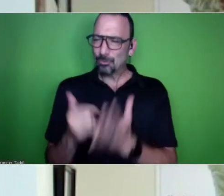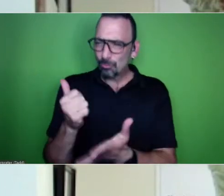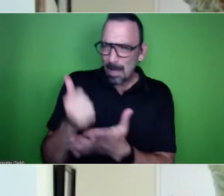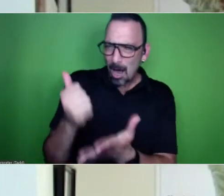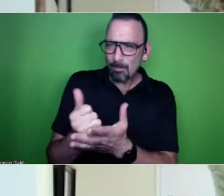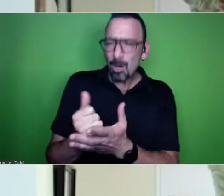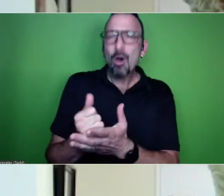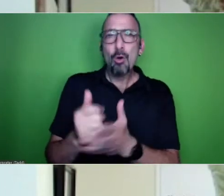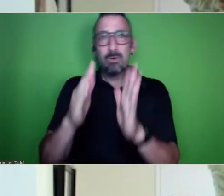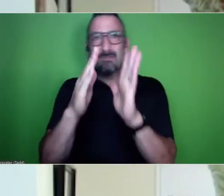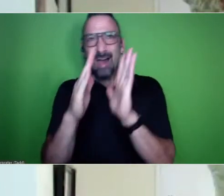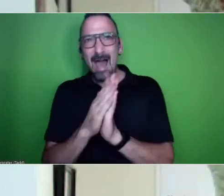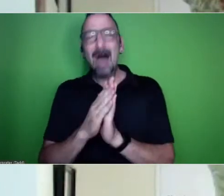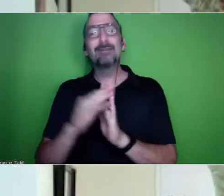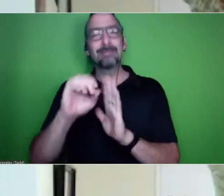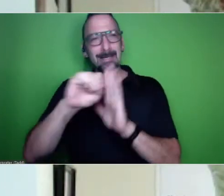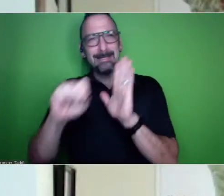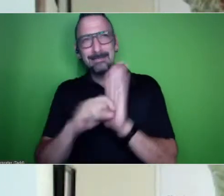state CDPH